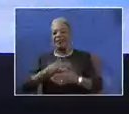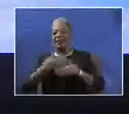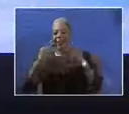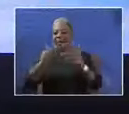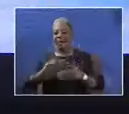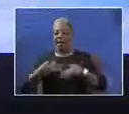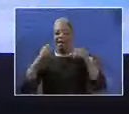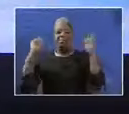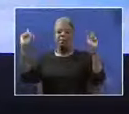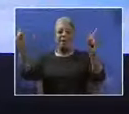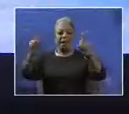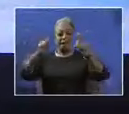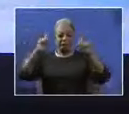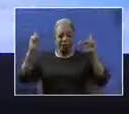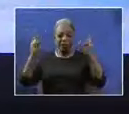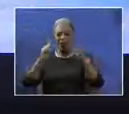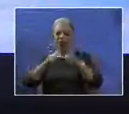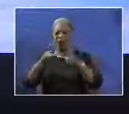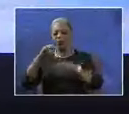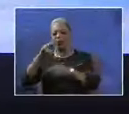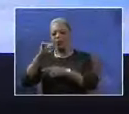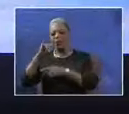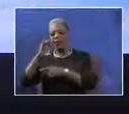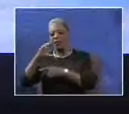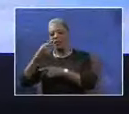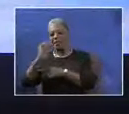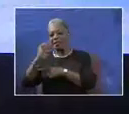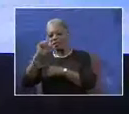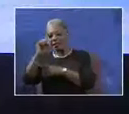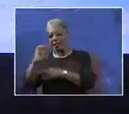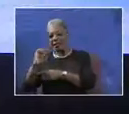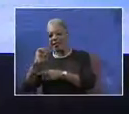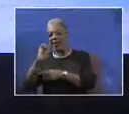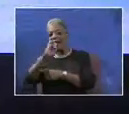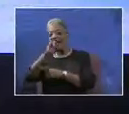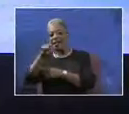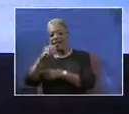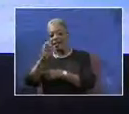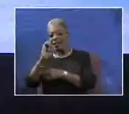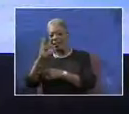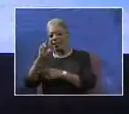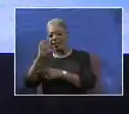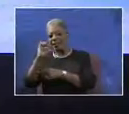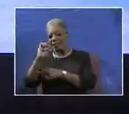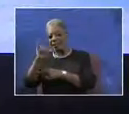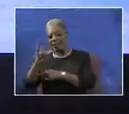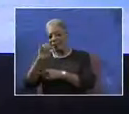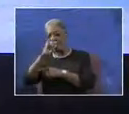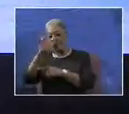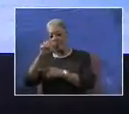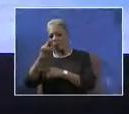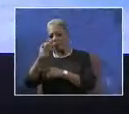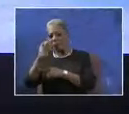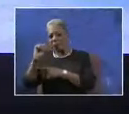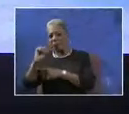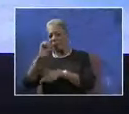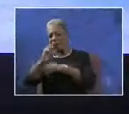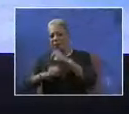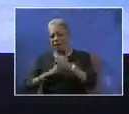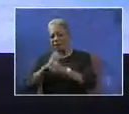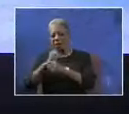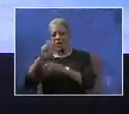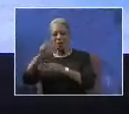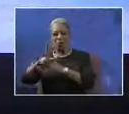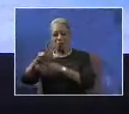Jeffrey Jones, 33 years. God bless you, Michelle. God bless you, Jeffrey. What a wonderful